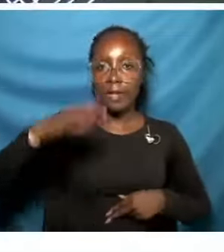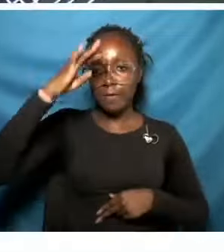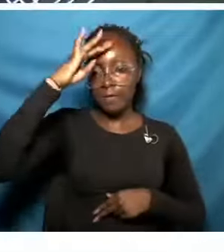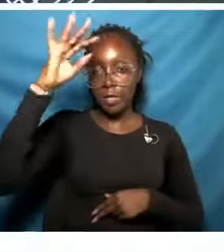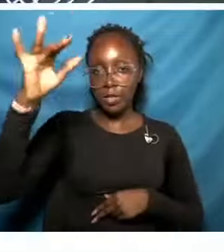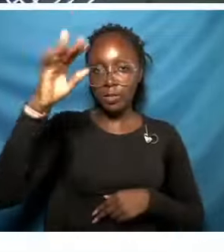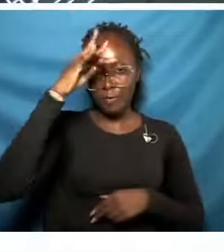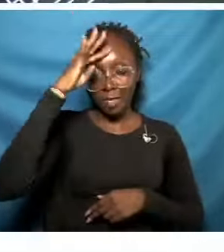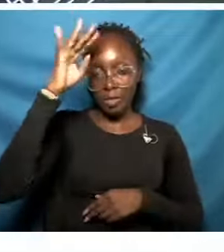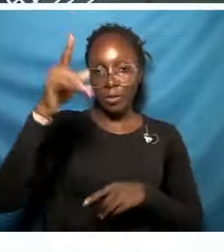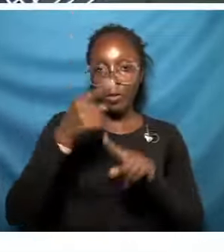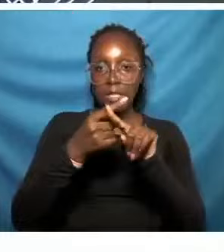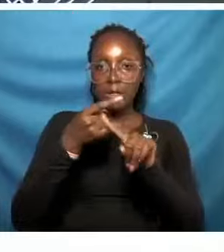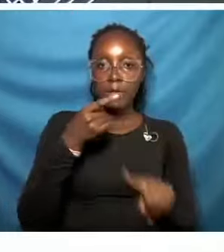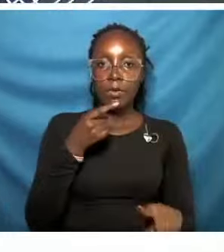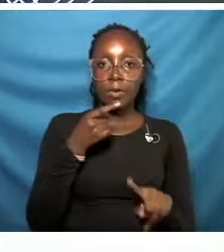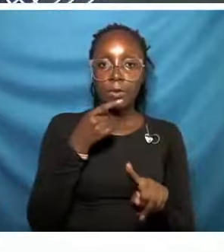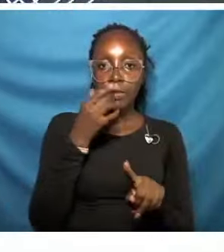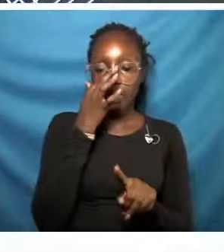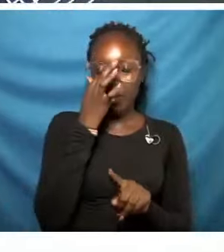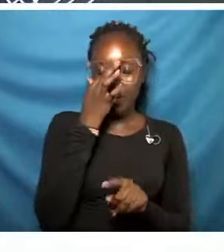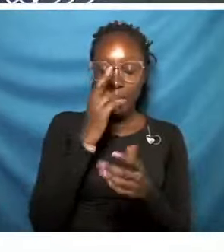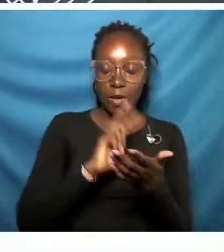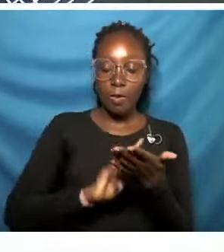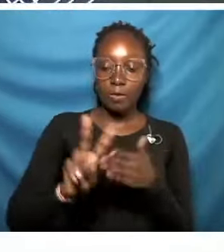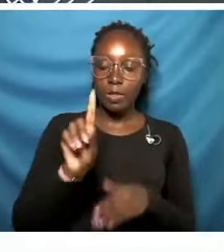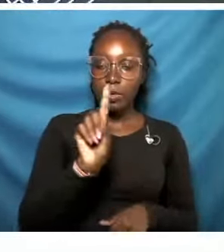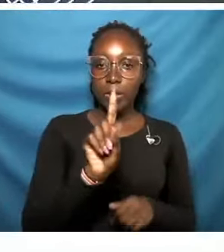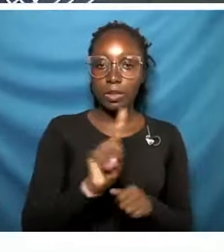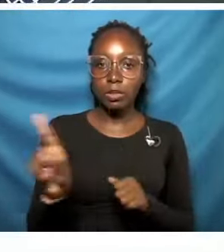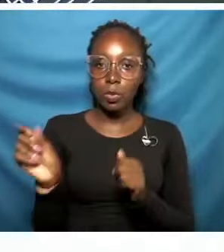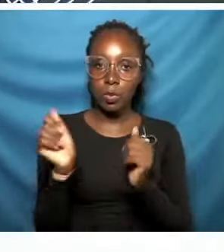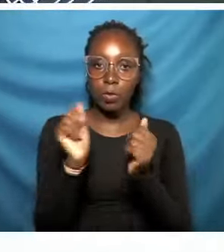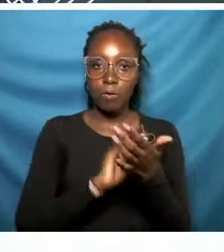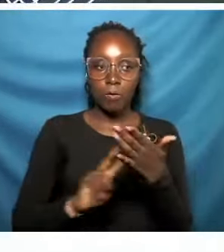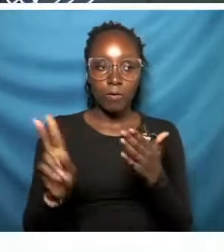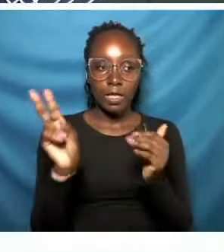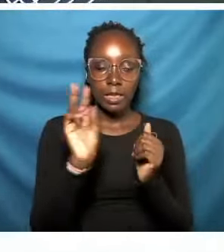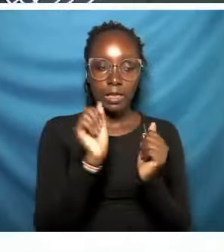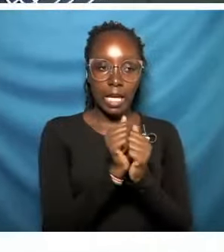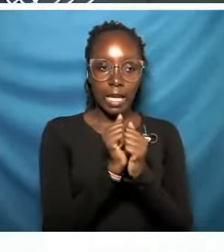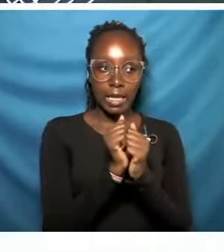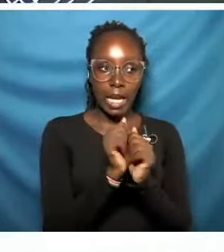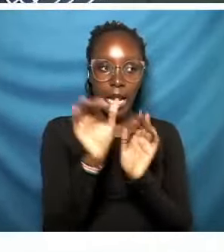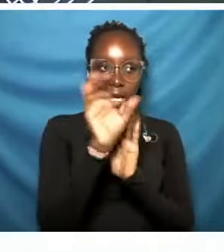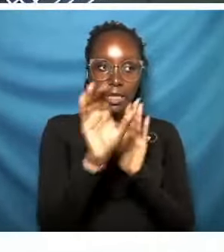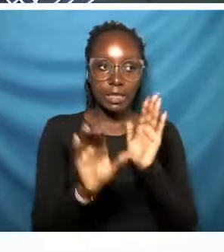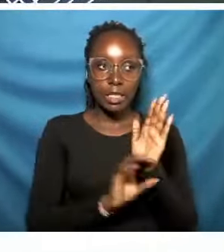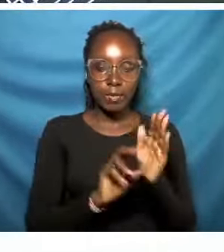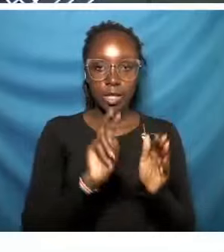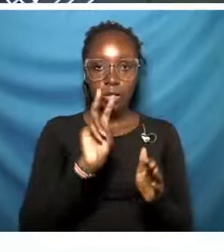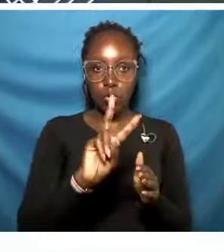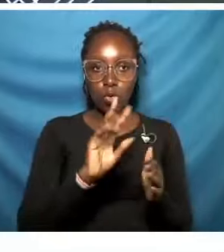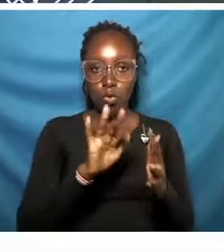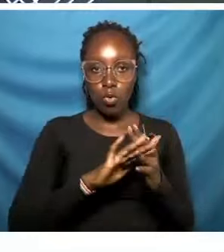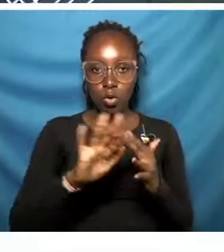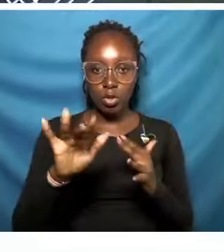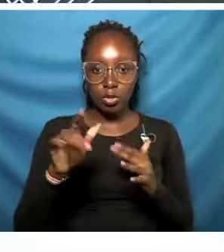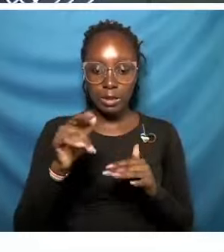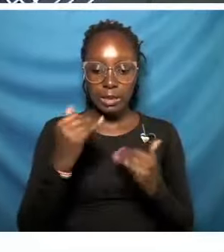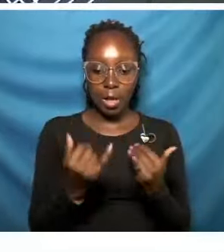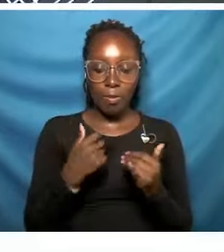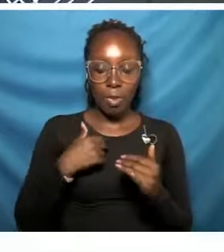Philosophies from verse 1 to verse 10 of chapter 2 of Colossians. I build on